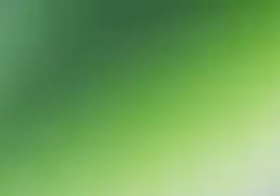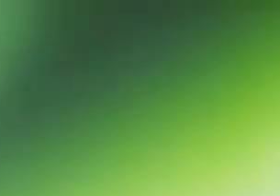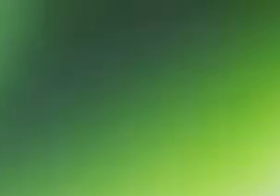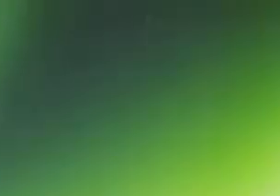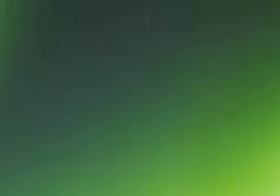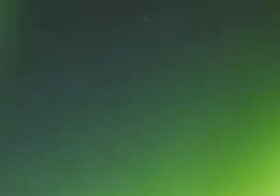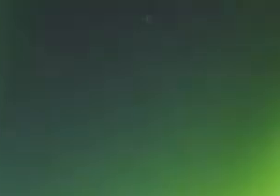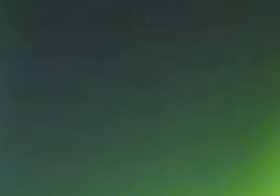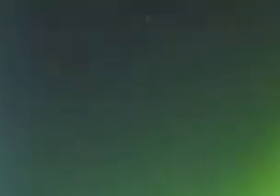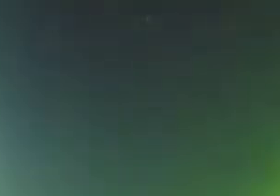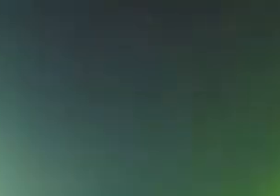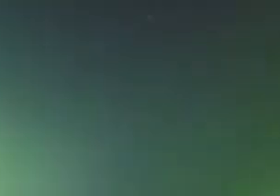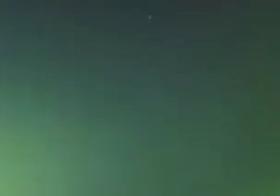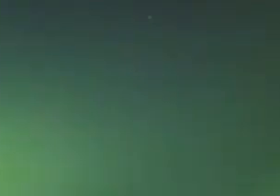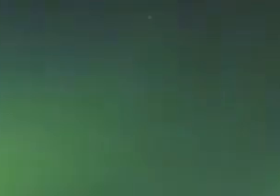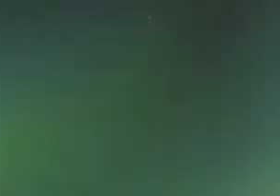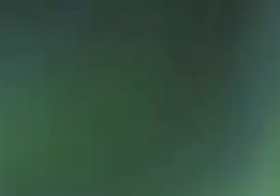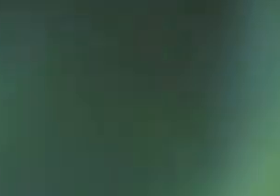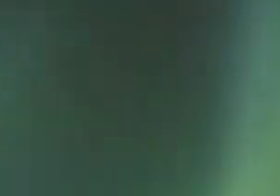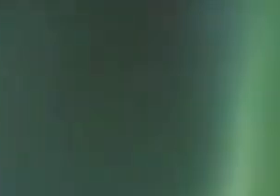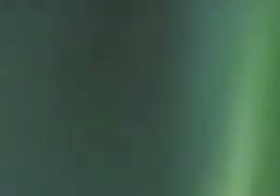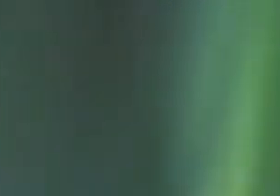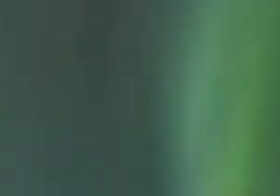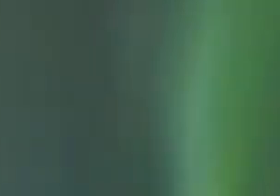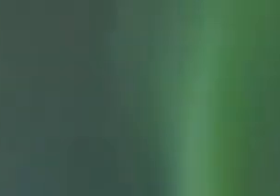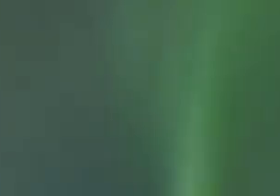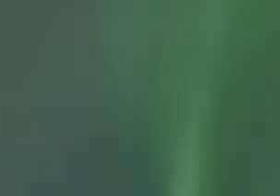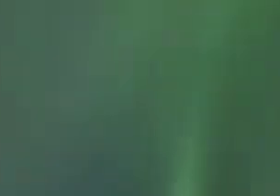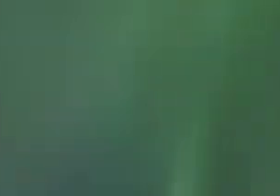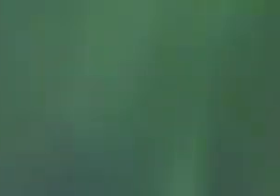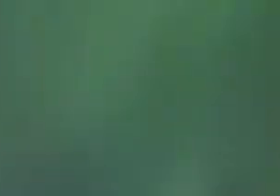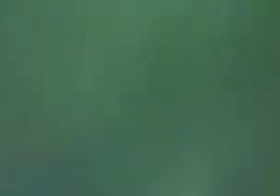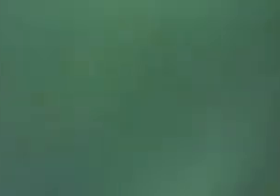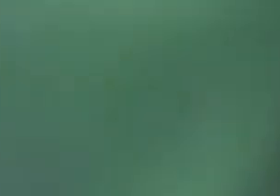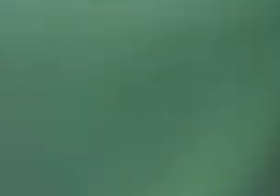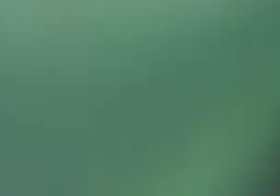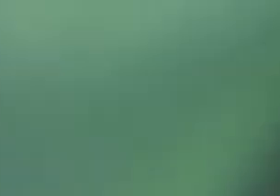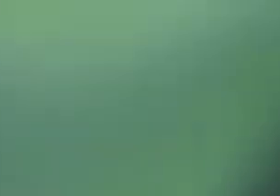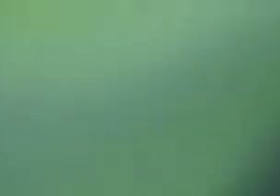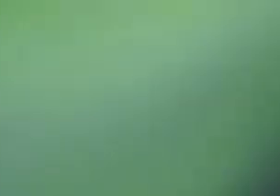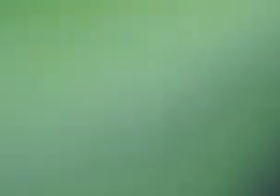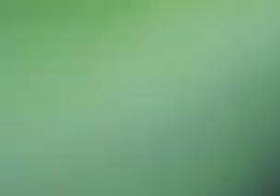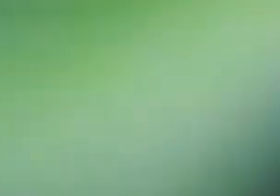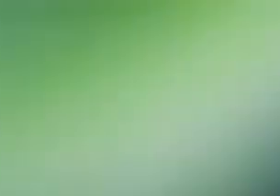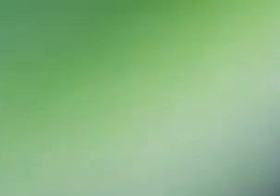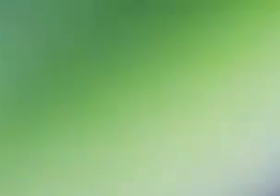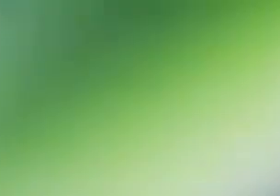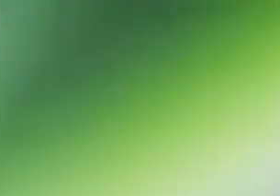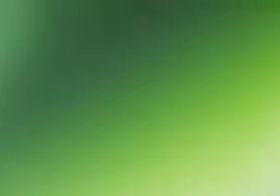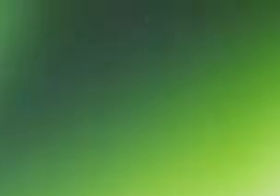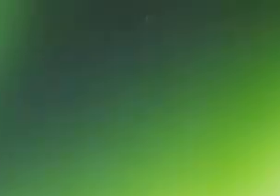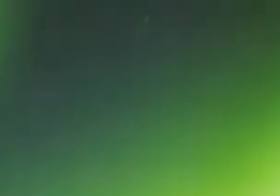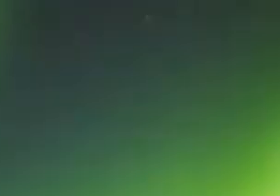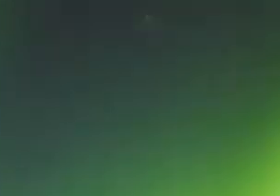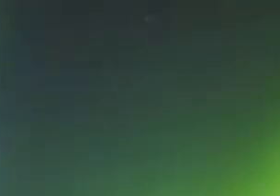well for today. And with that, we'll conclude this webinar, and we appreciate your participation and your